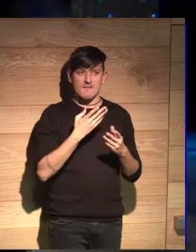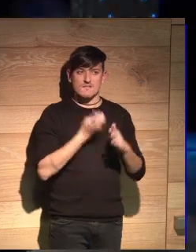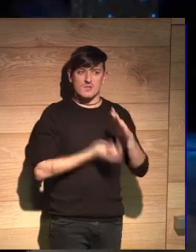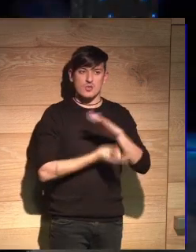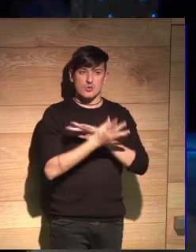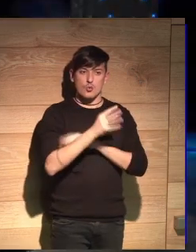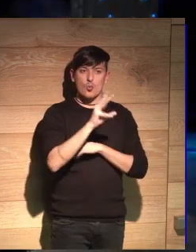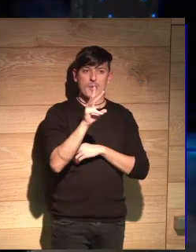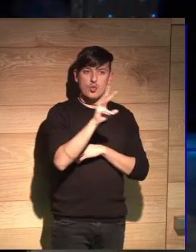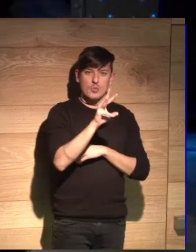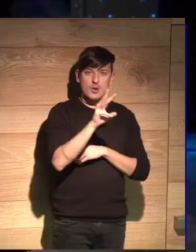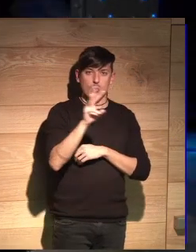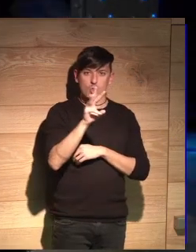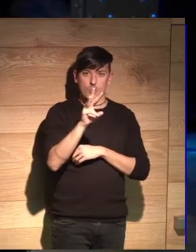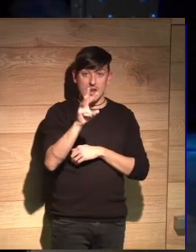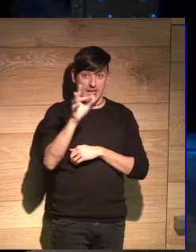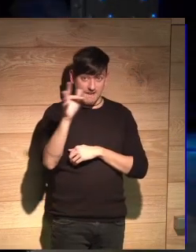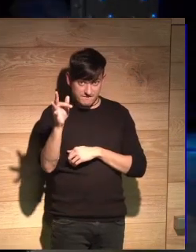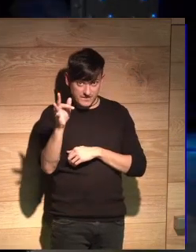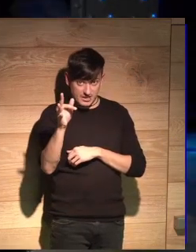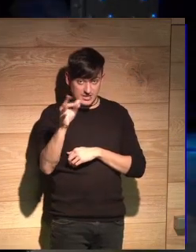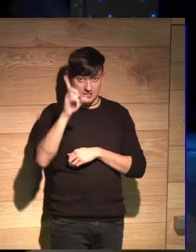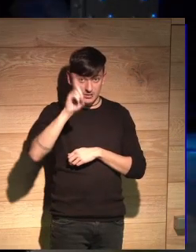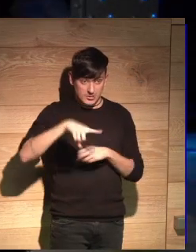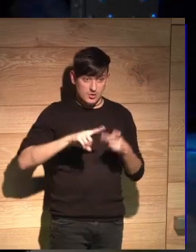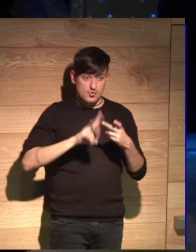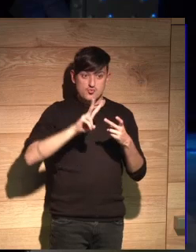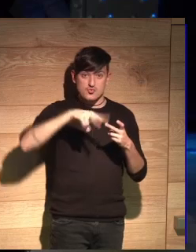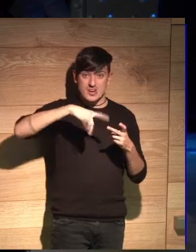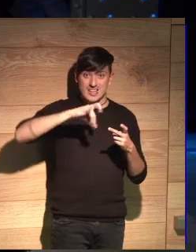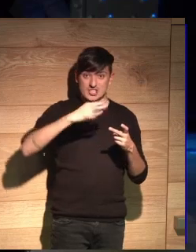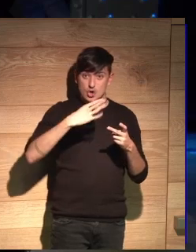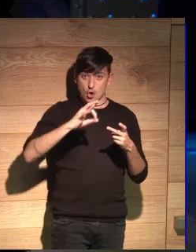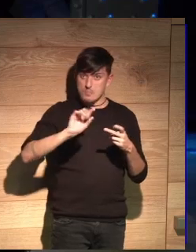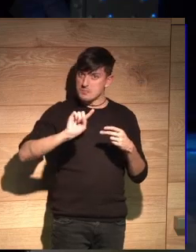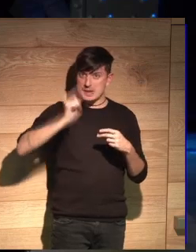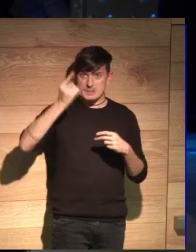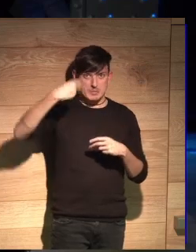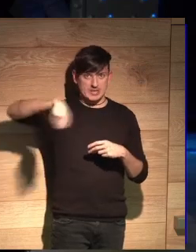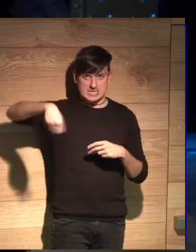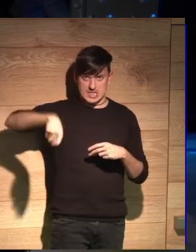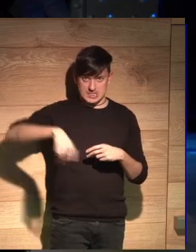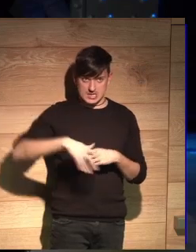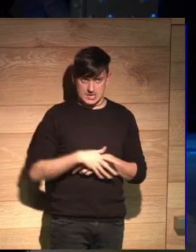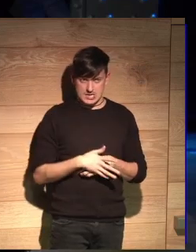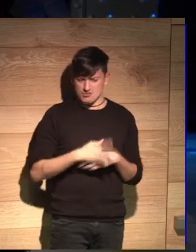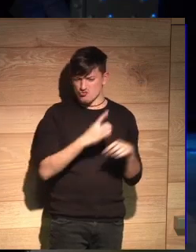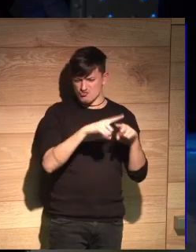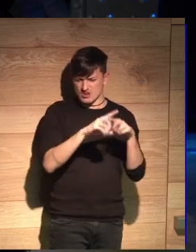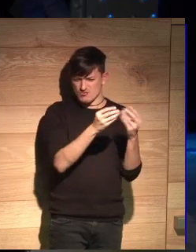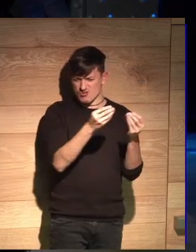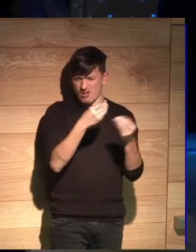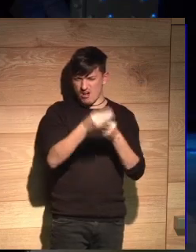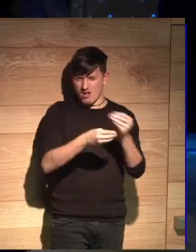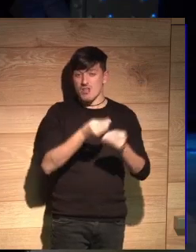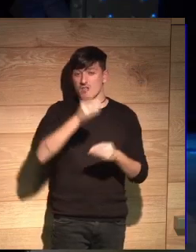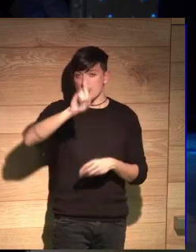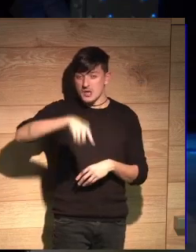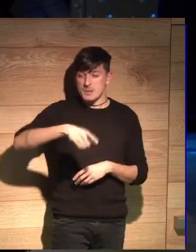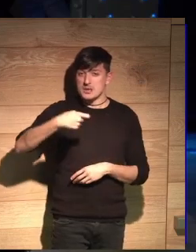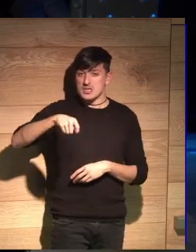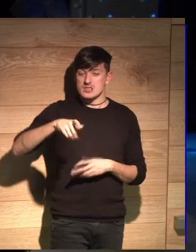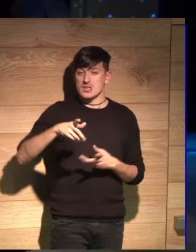of WWF, Worldwide Fauna, and UNESCO. I think he was also president of UNESCO. So he did many things,